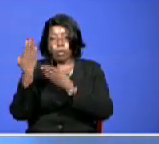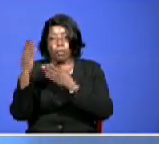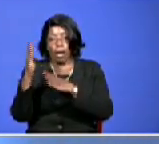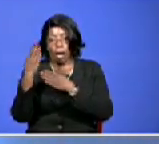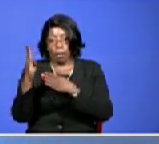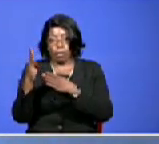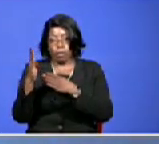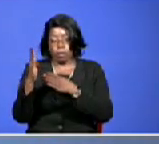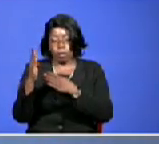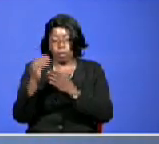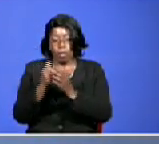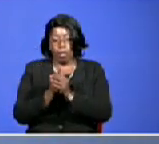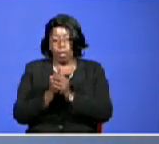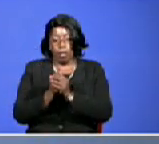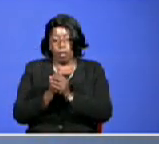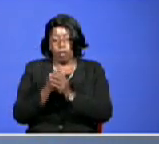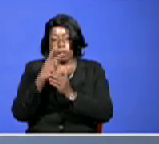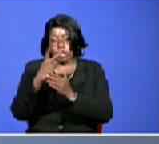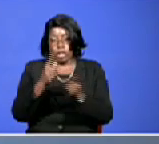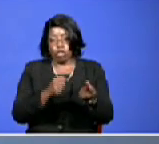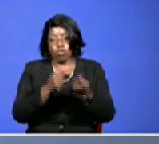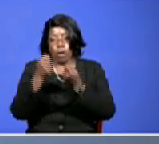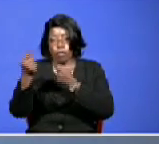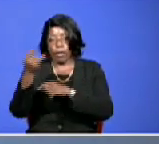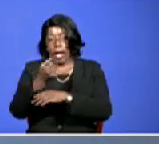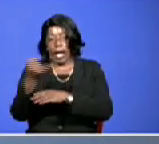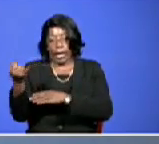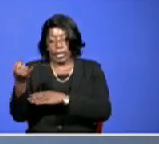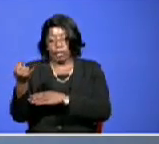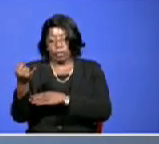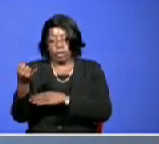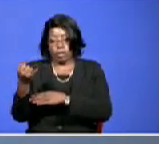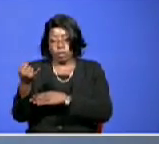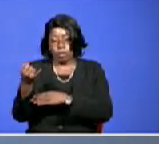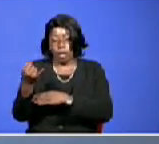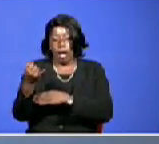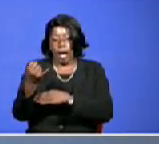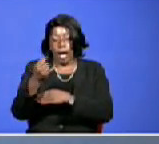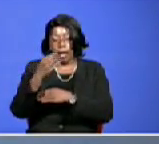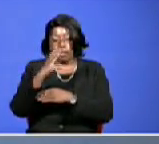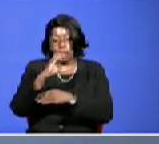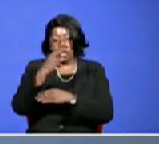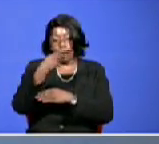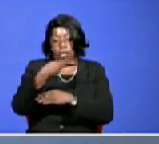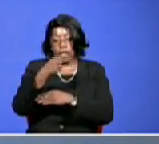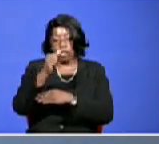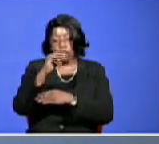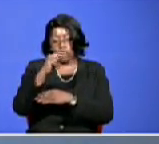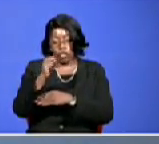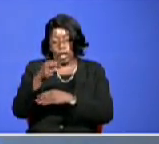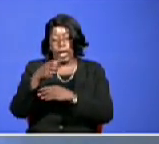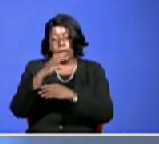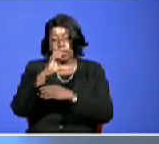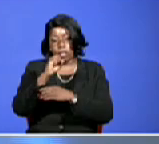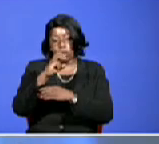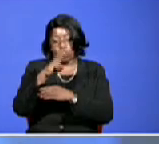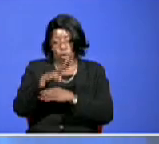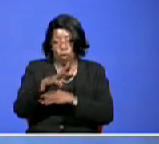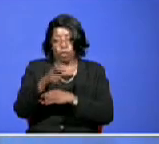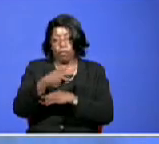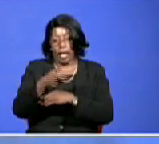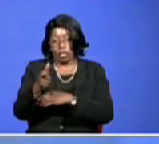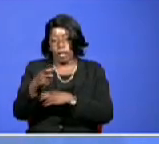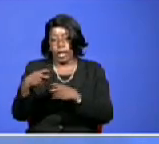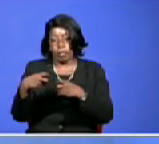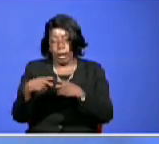Bahamas. Via a boat, Taylor could be seen transporting items including chainsaws, tarps, generators, water, food, flashlights,